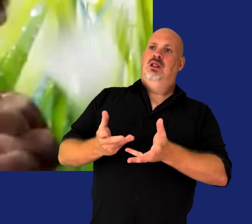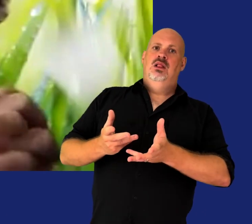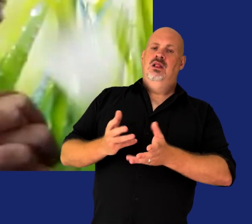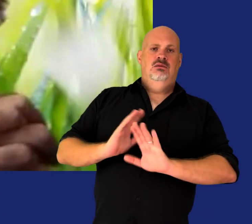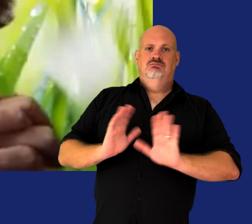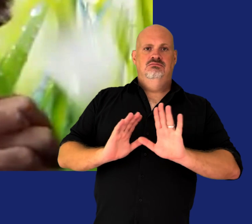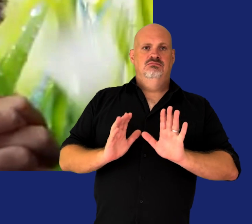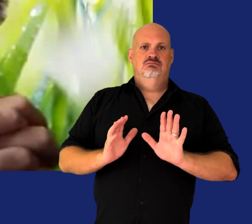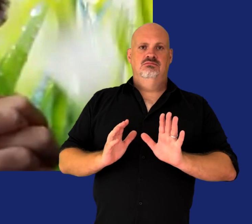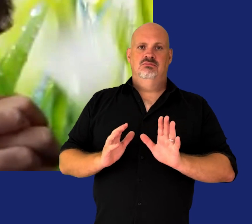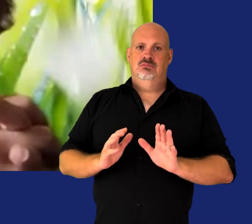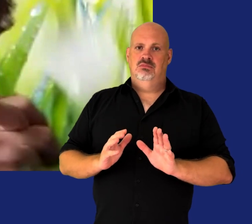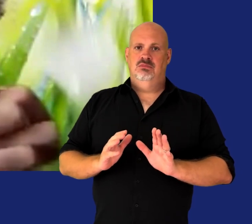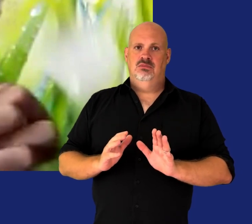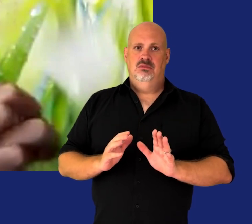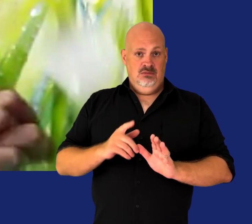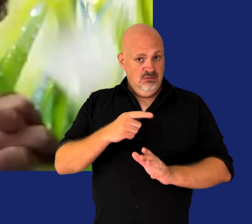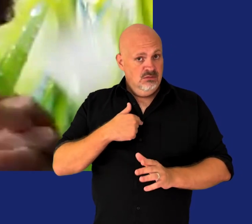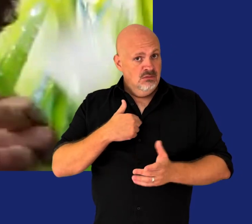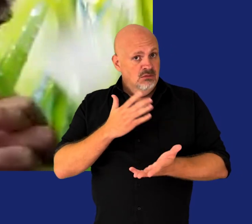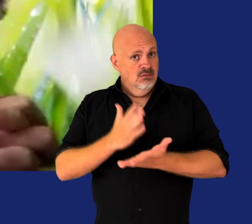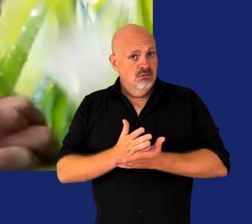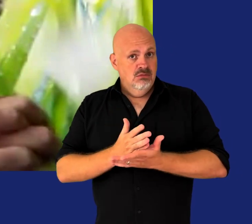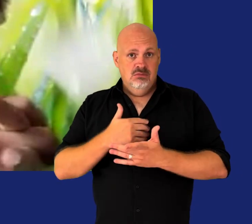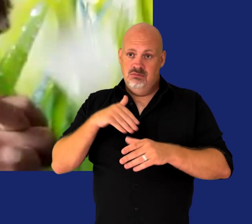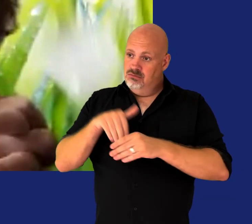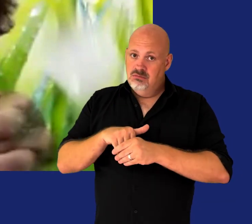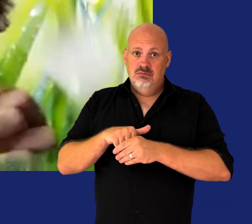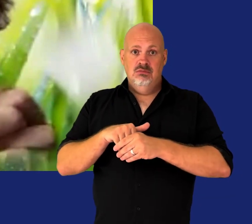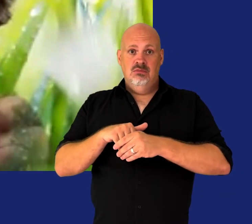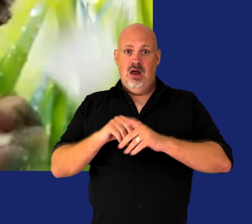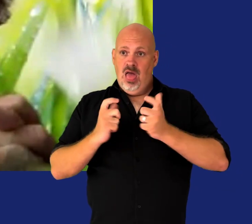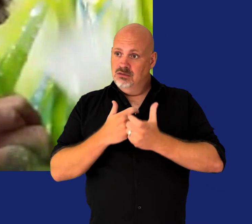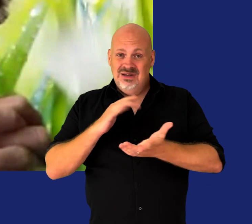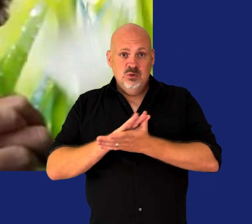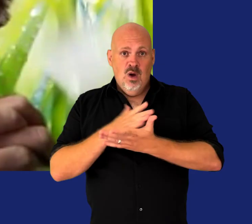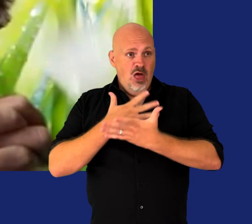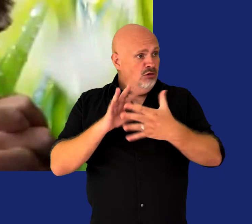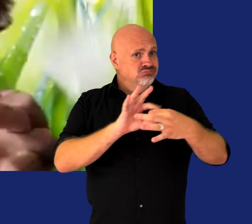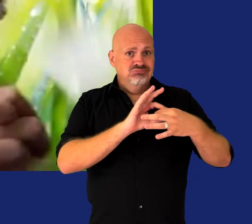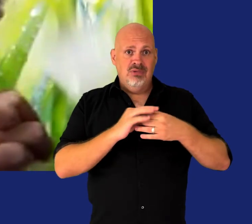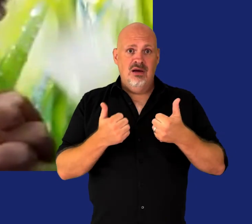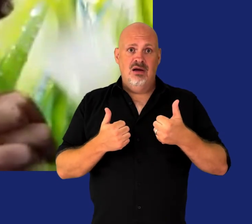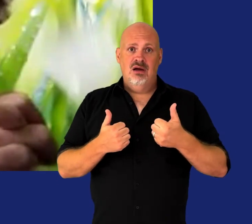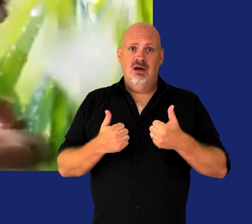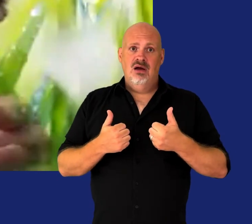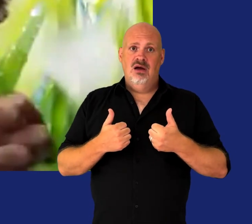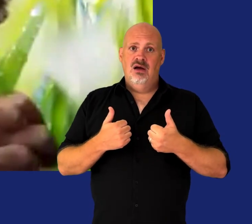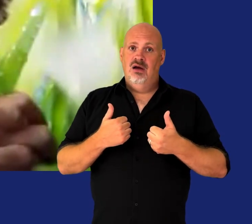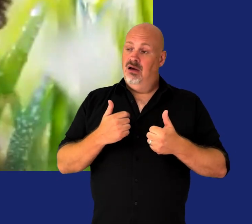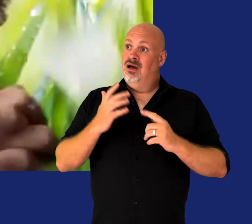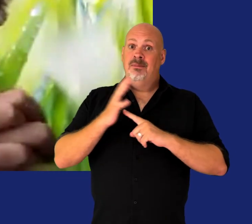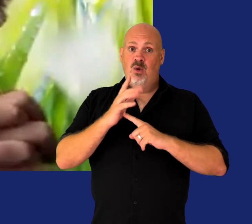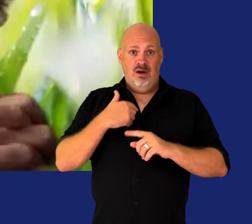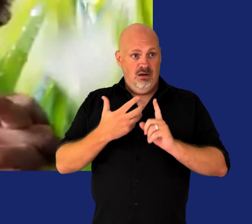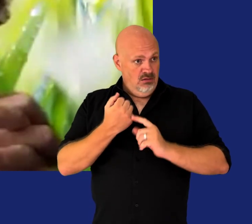to relent. I did really enjoy the classes and made lots of connections. And most importantly,